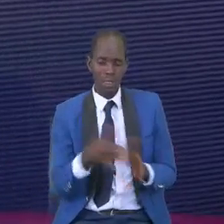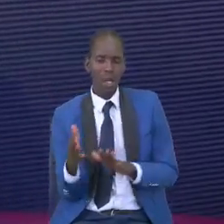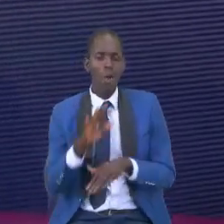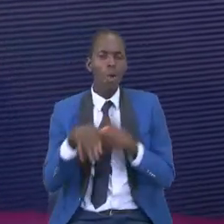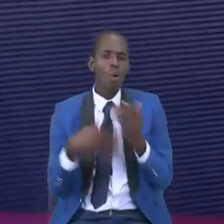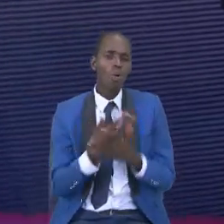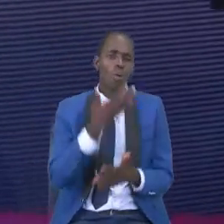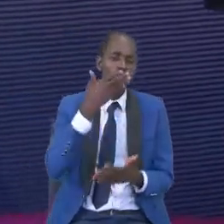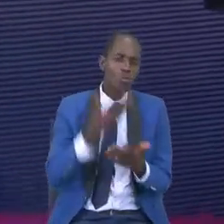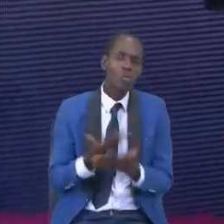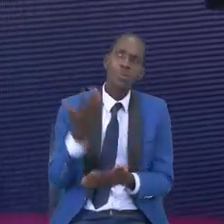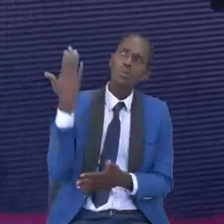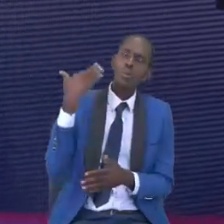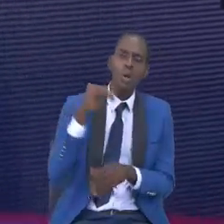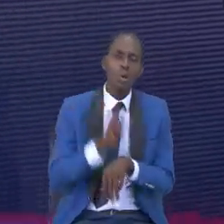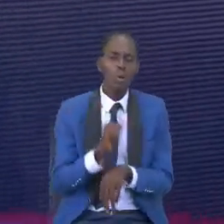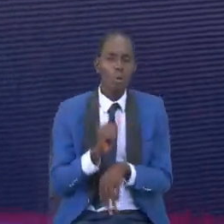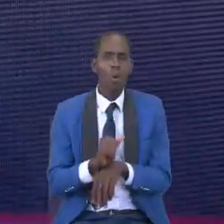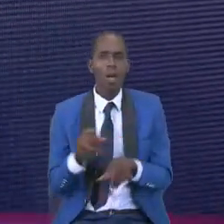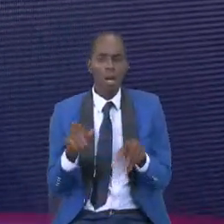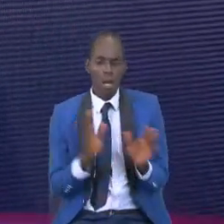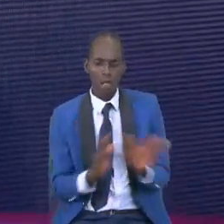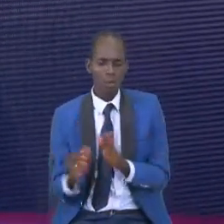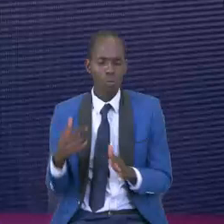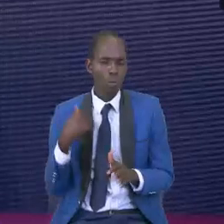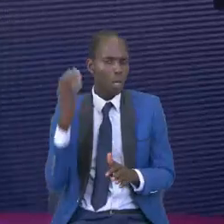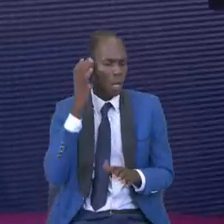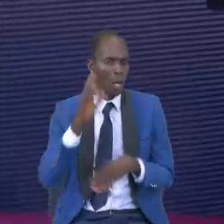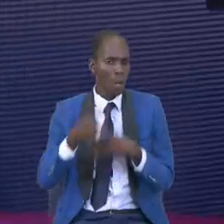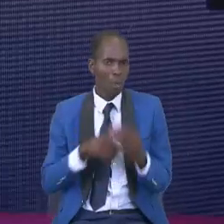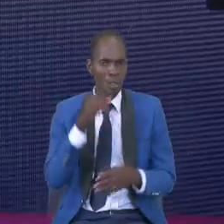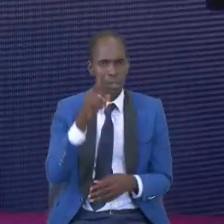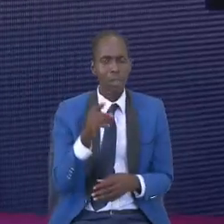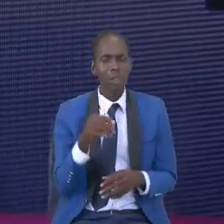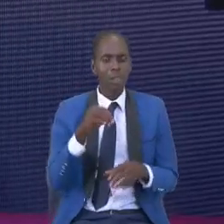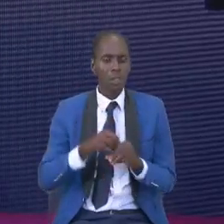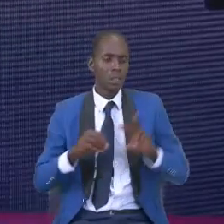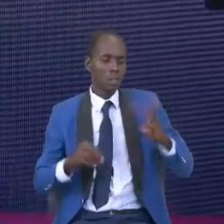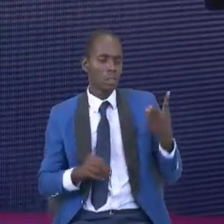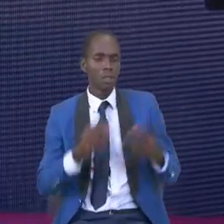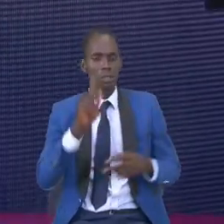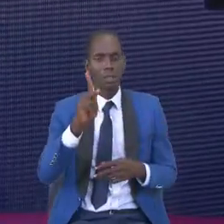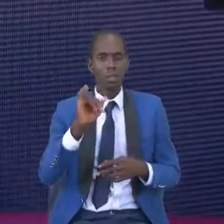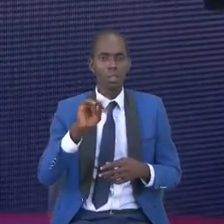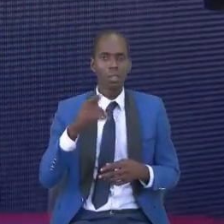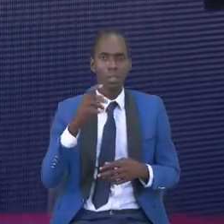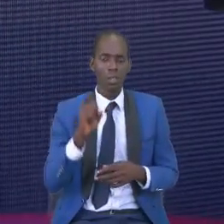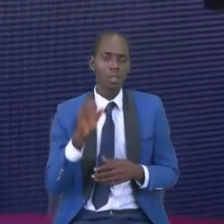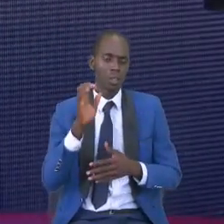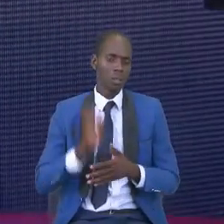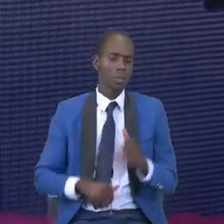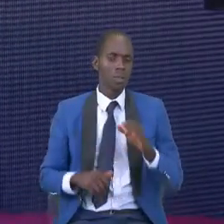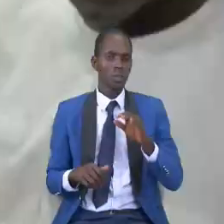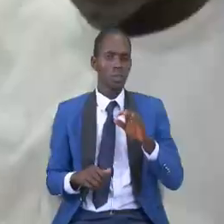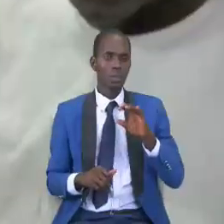that we read about him in 2 Kings chapter 14, 20, verse 25, if you died in this